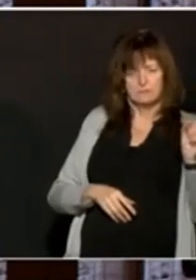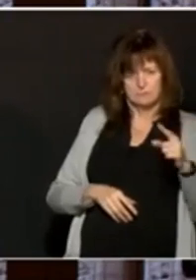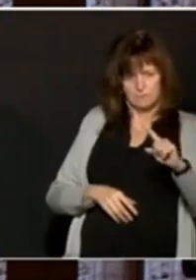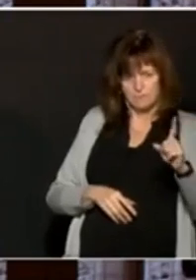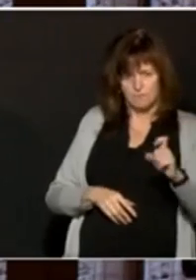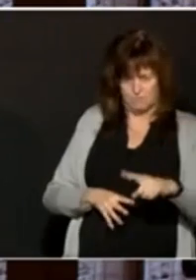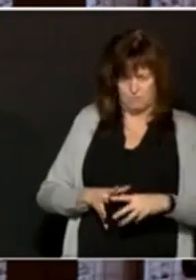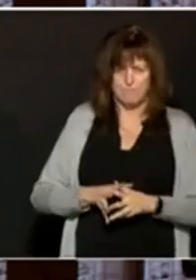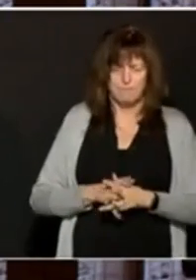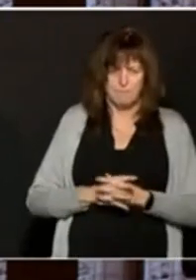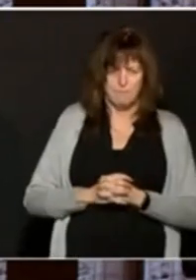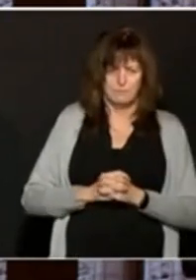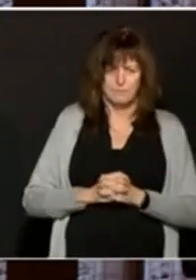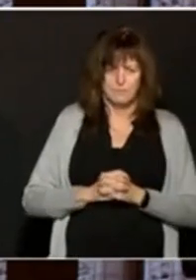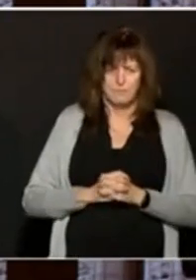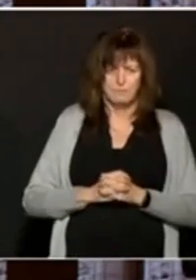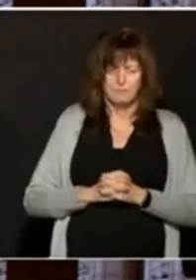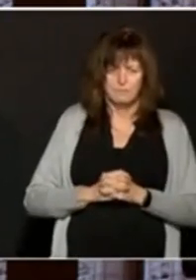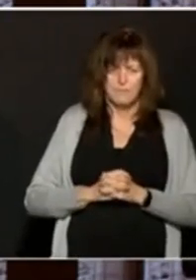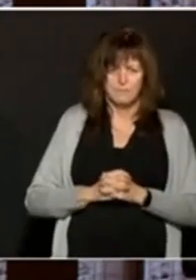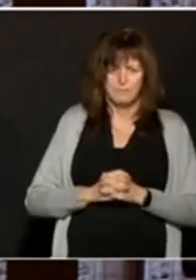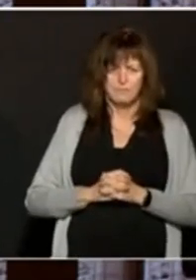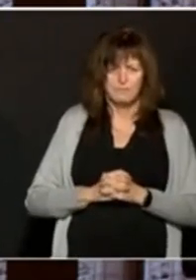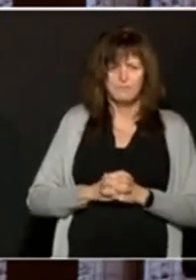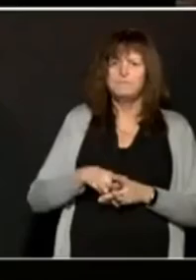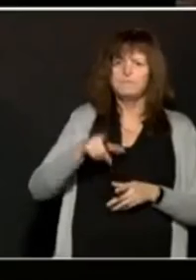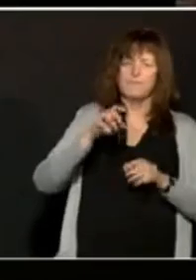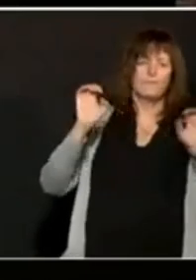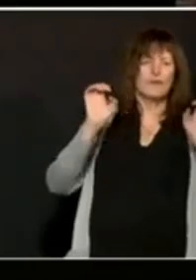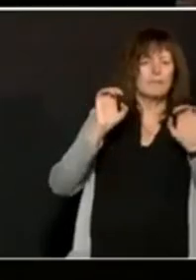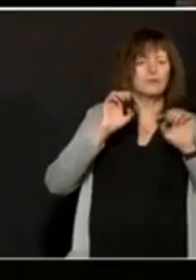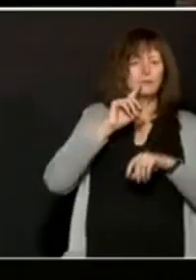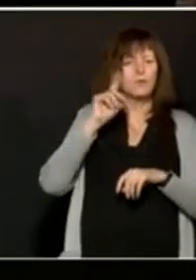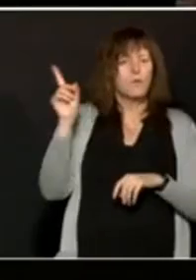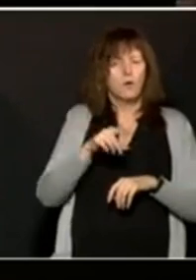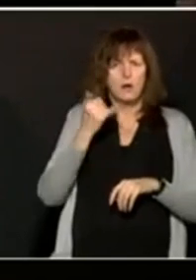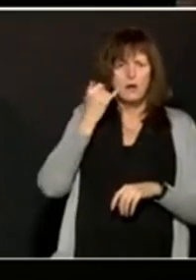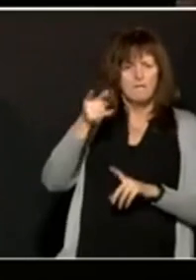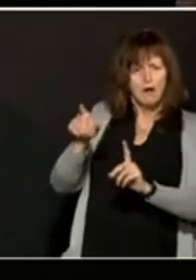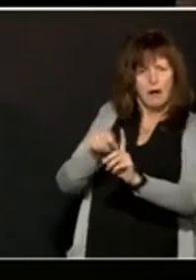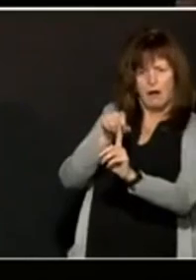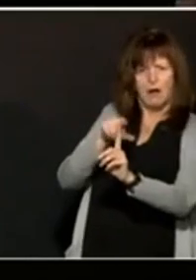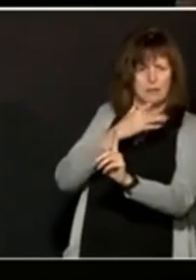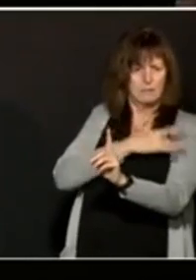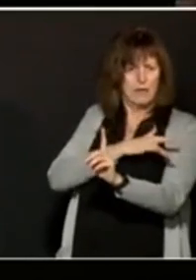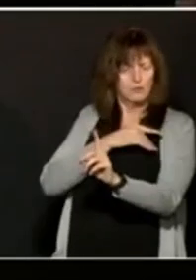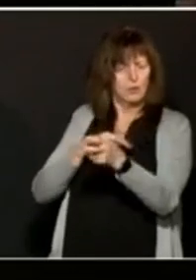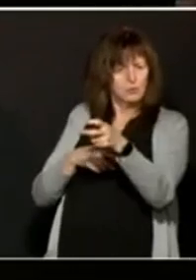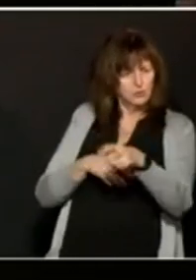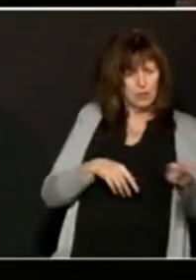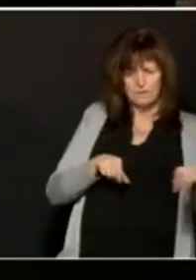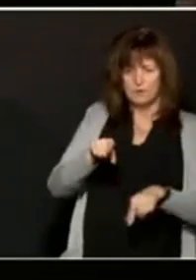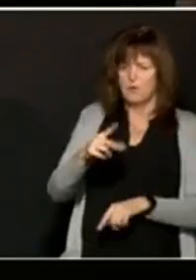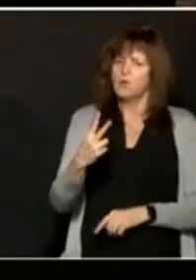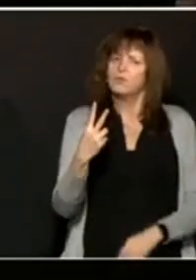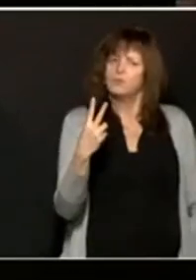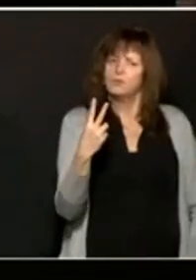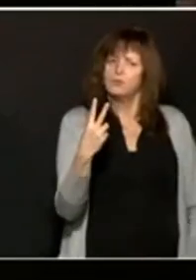So if a patient says no, they don't want to move to a particular long-term care facility, will that be honored? And once they arrive at that